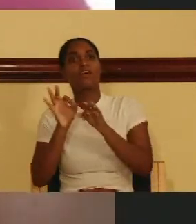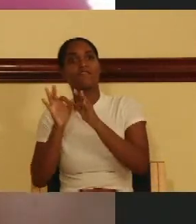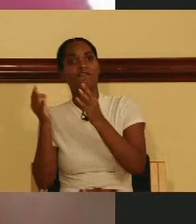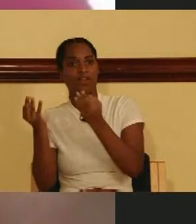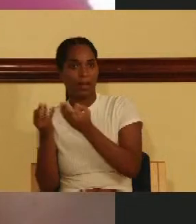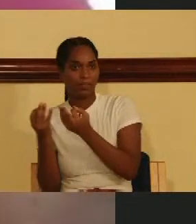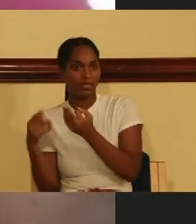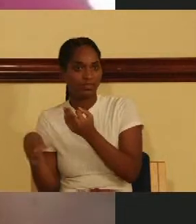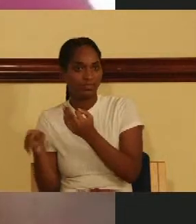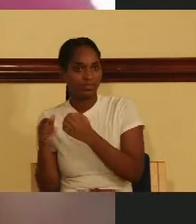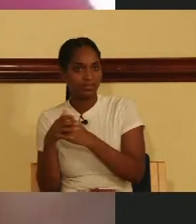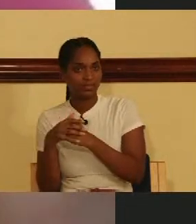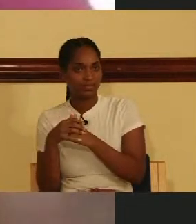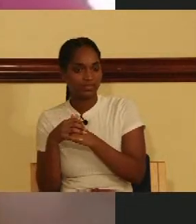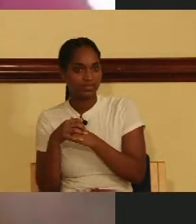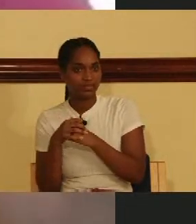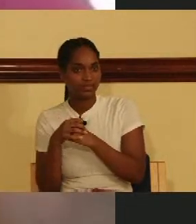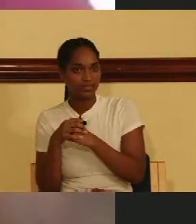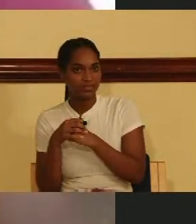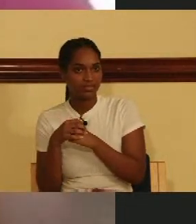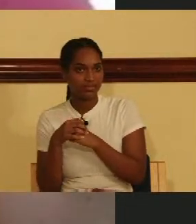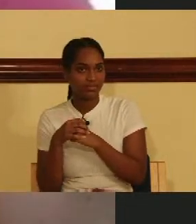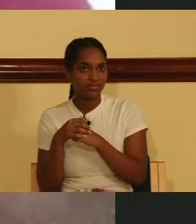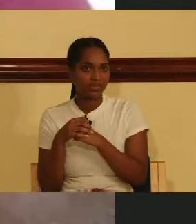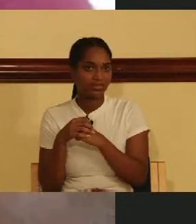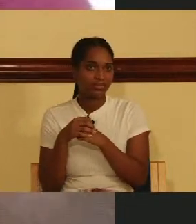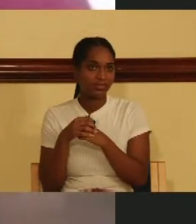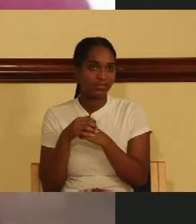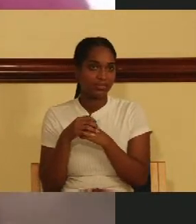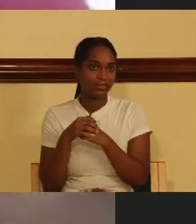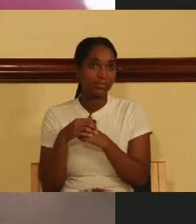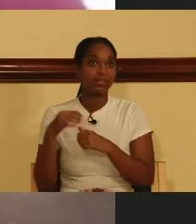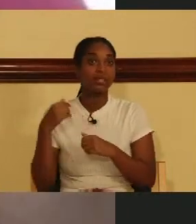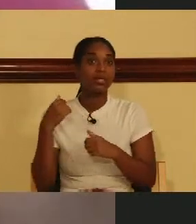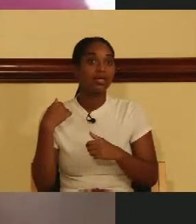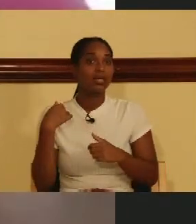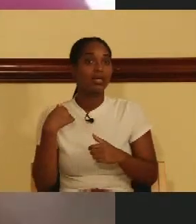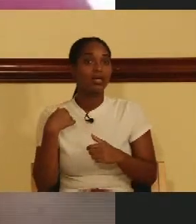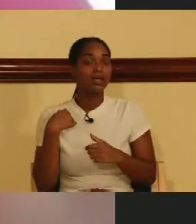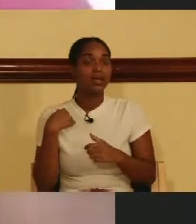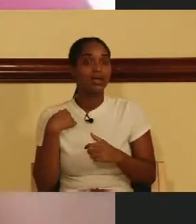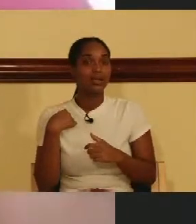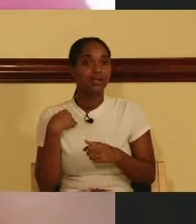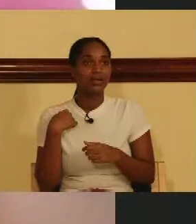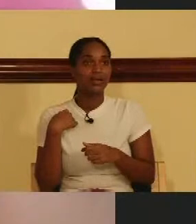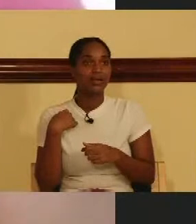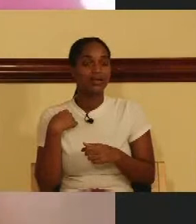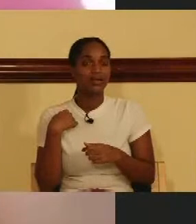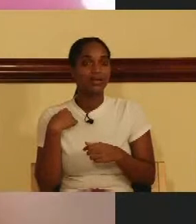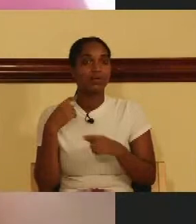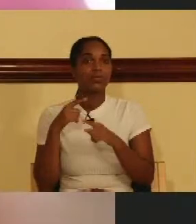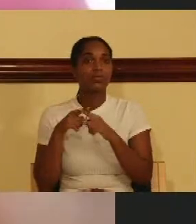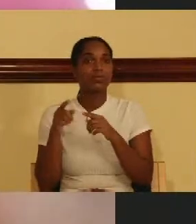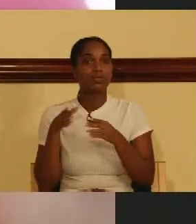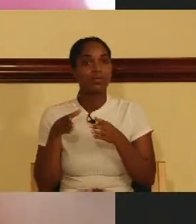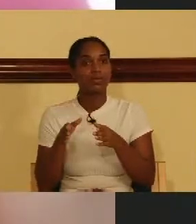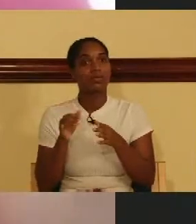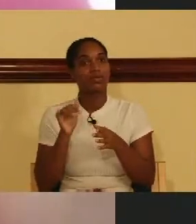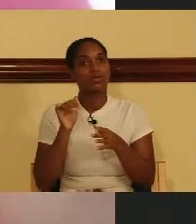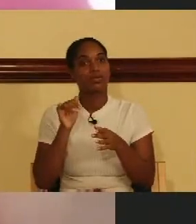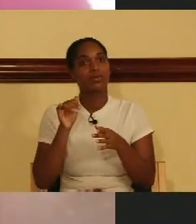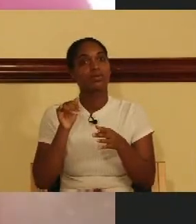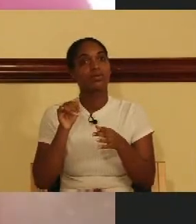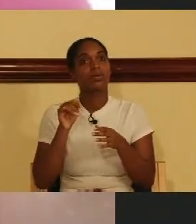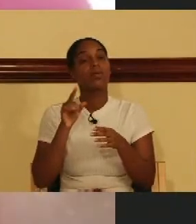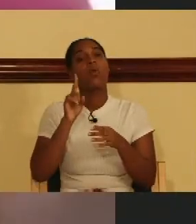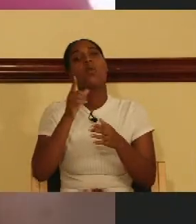Hendricks, and I am actually pleased with the way things are progressing. However,